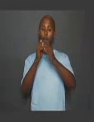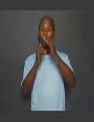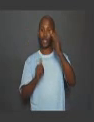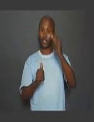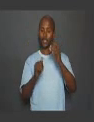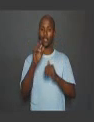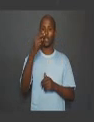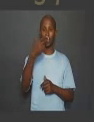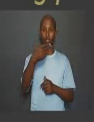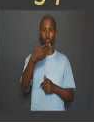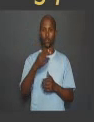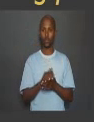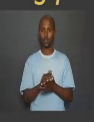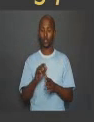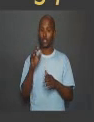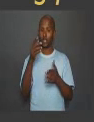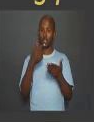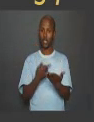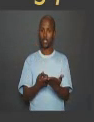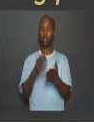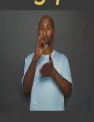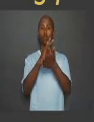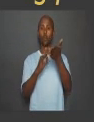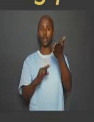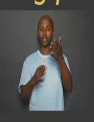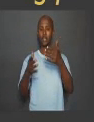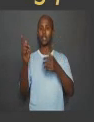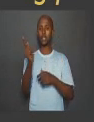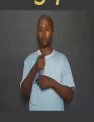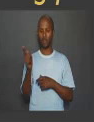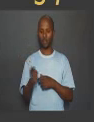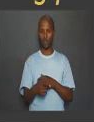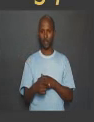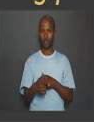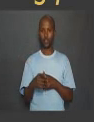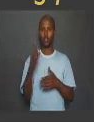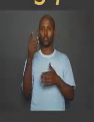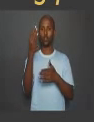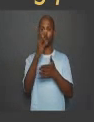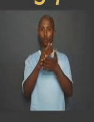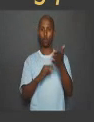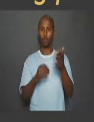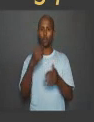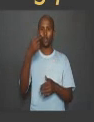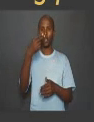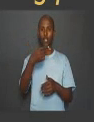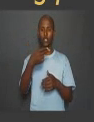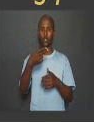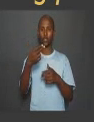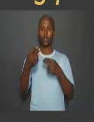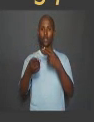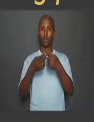h. This formula can be simplified to the form h times